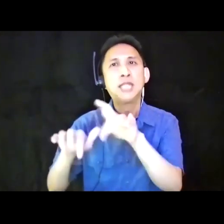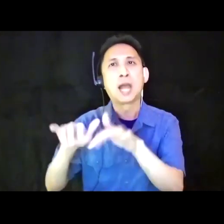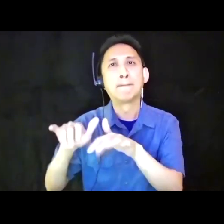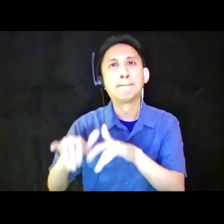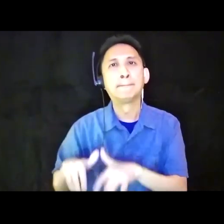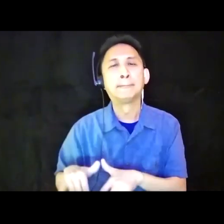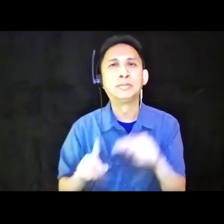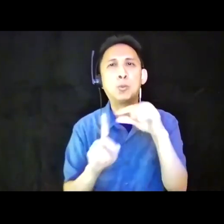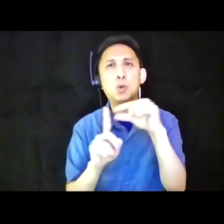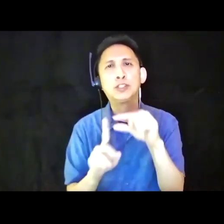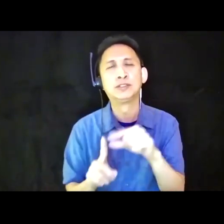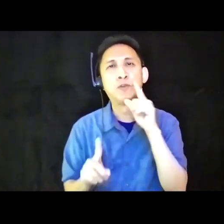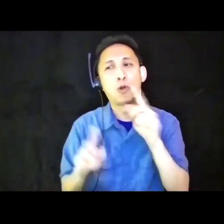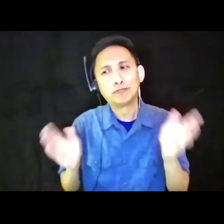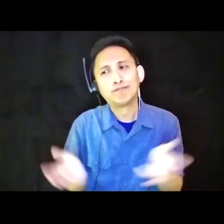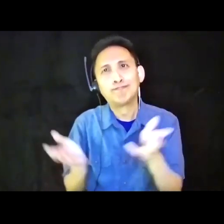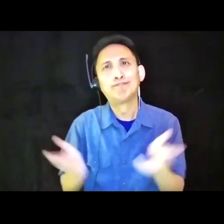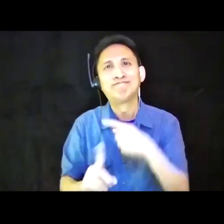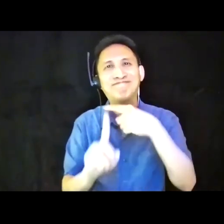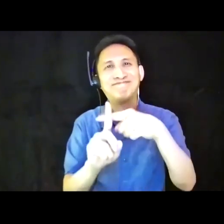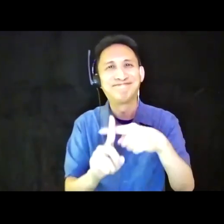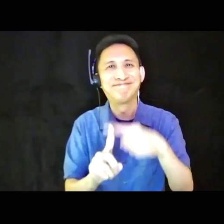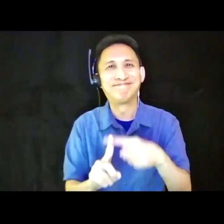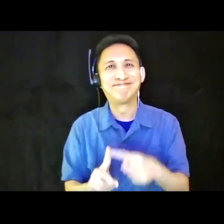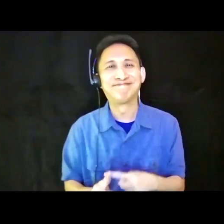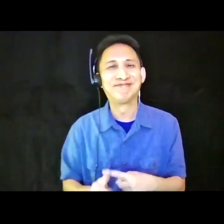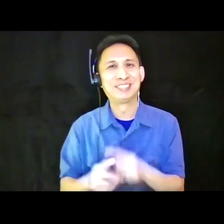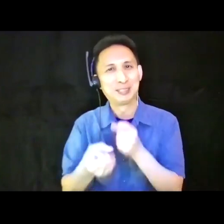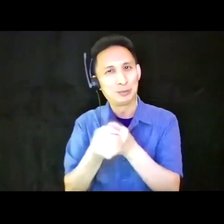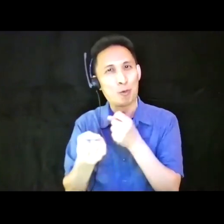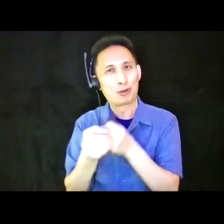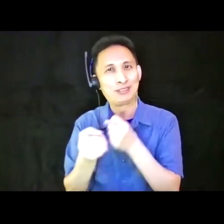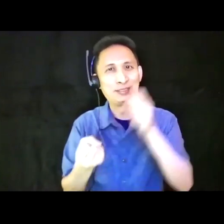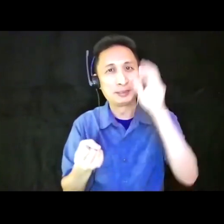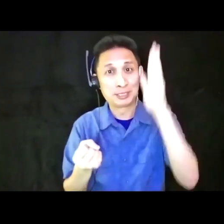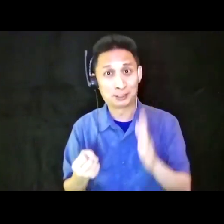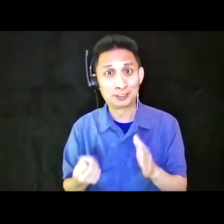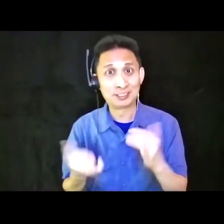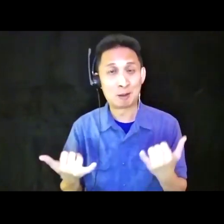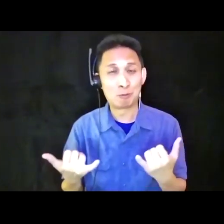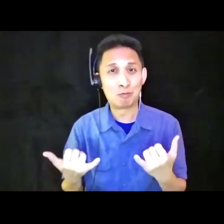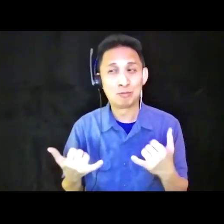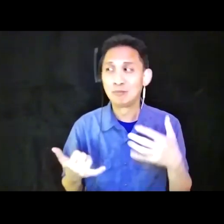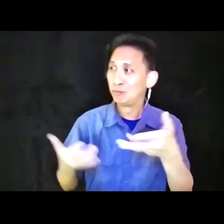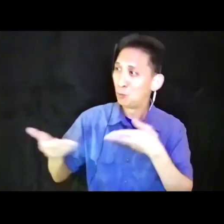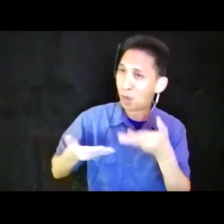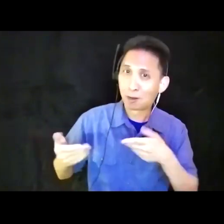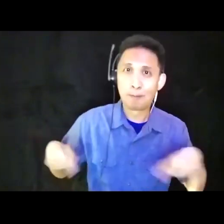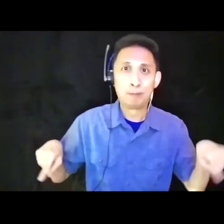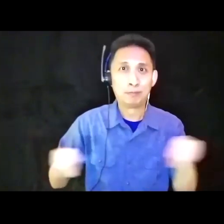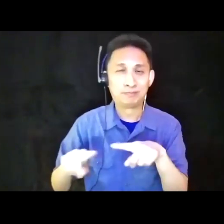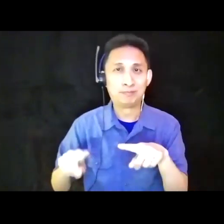chat for our speakers and just welcome them and show our excitement for them.